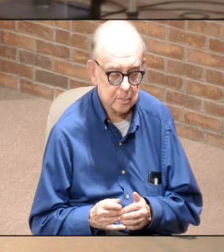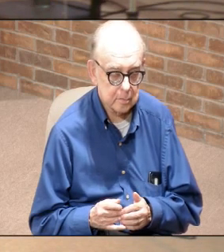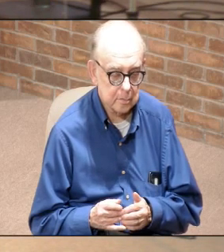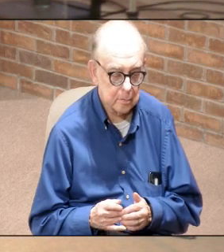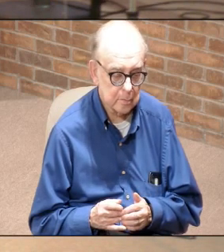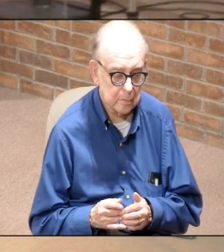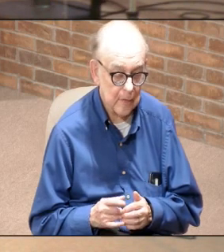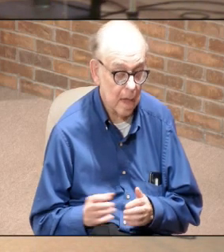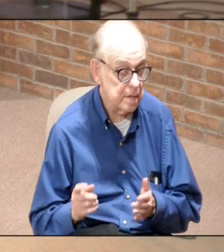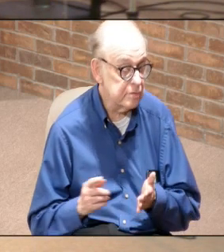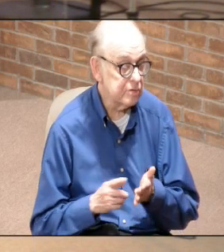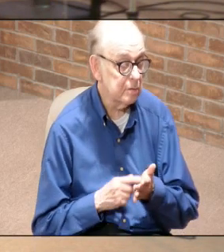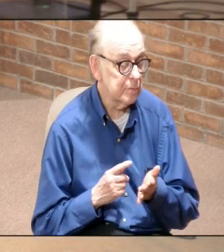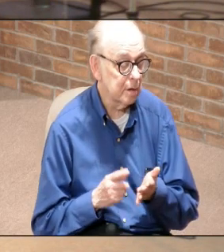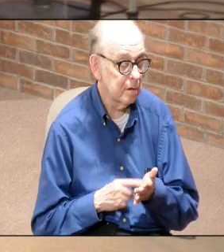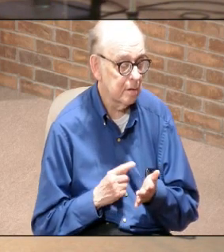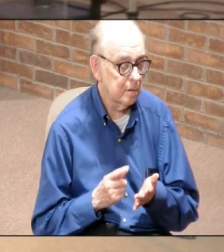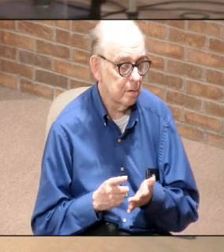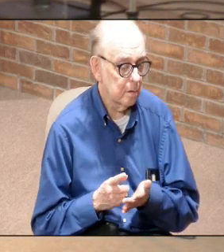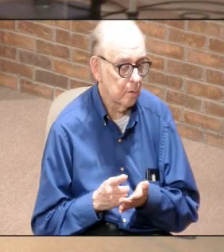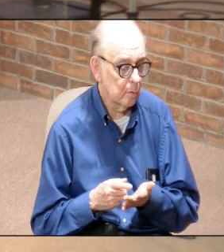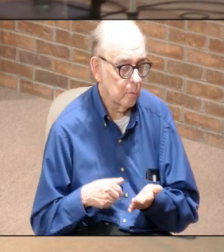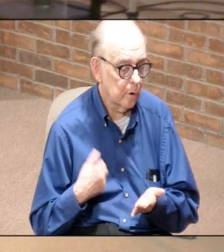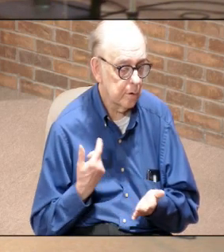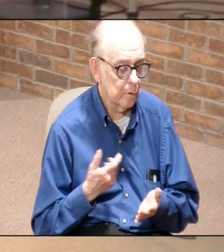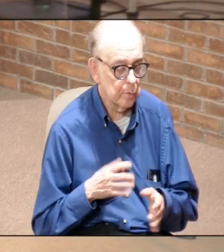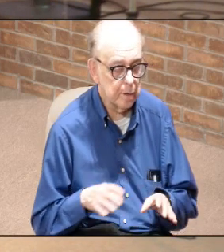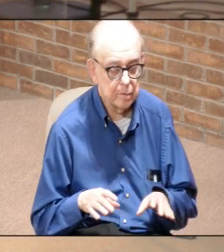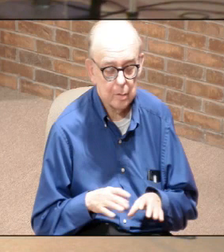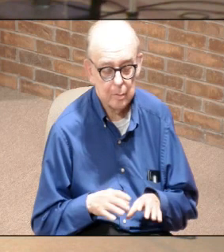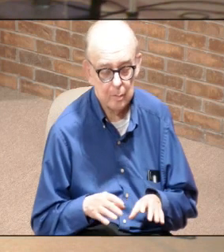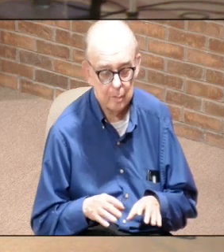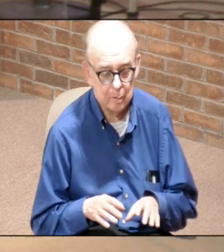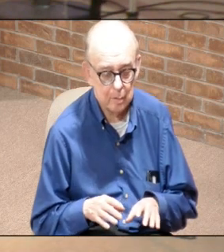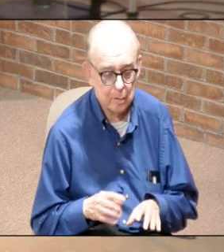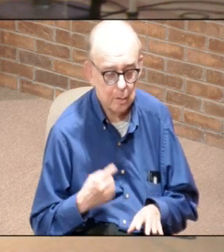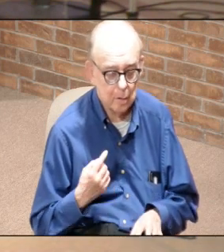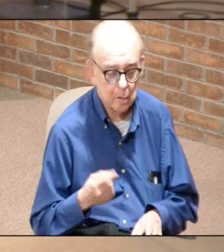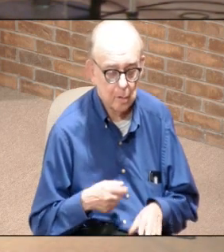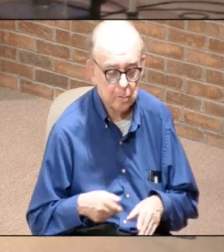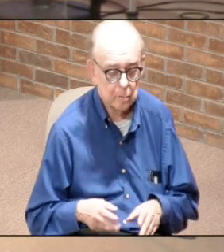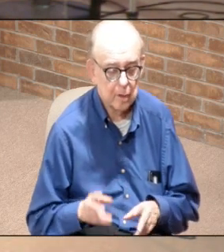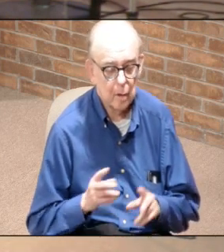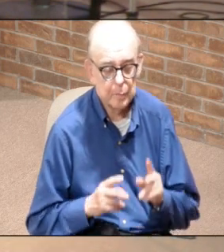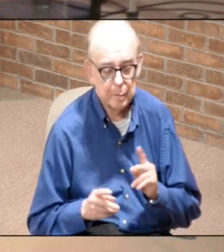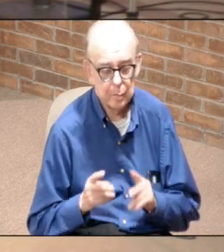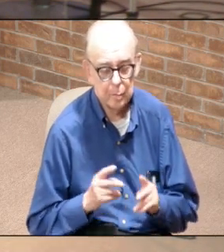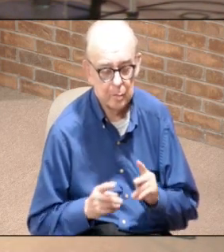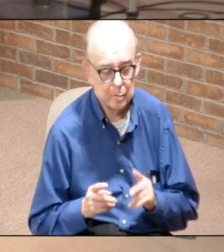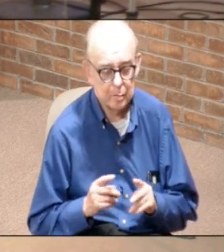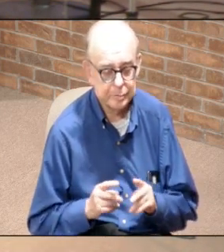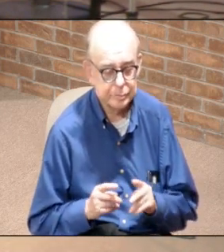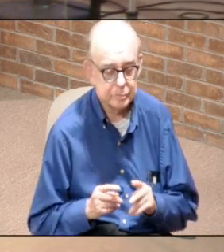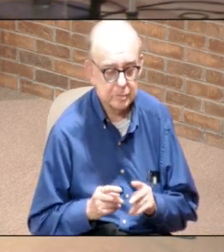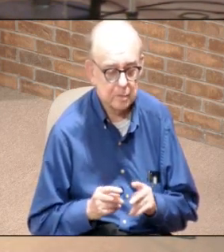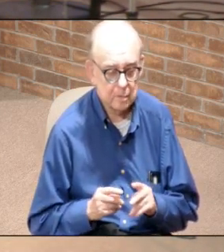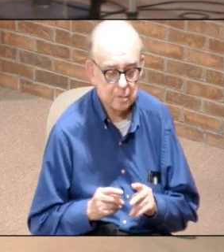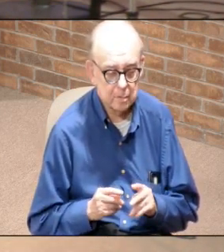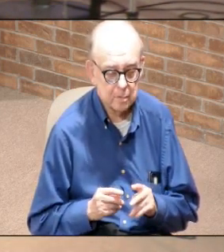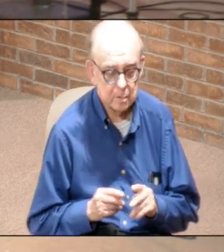And sometimes what we do is we allow people